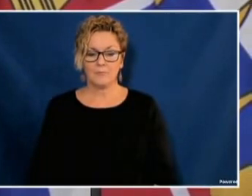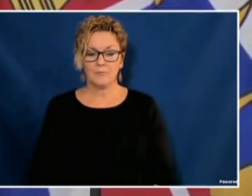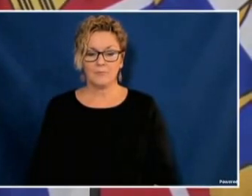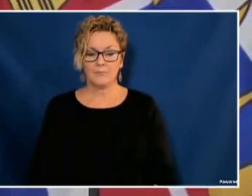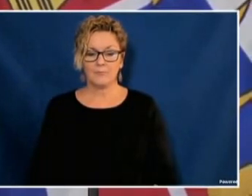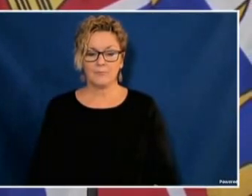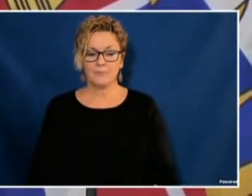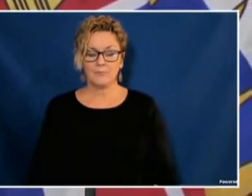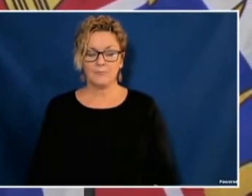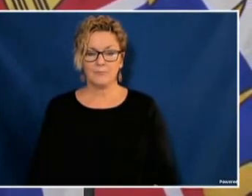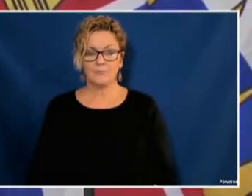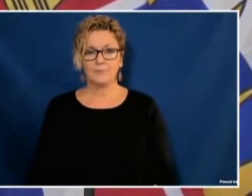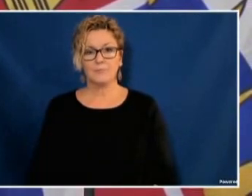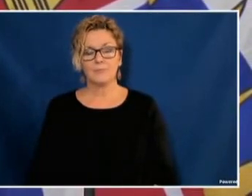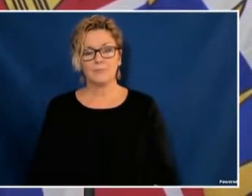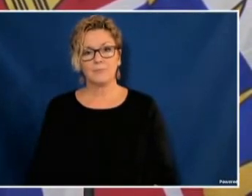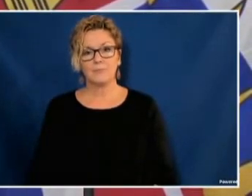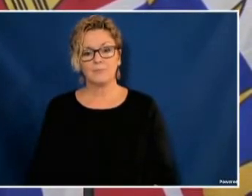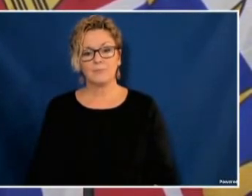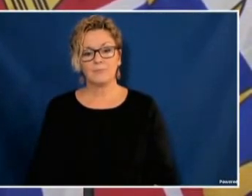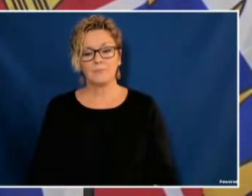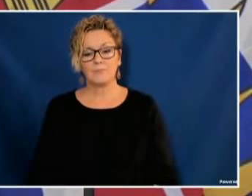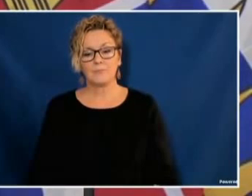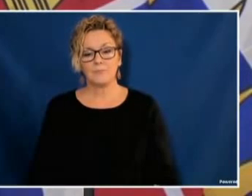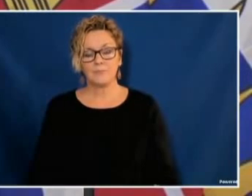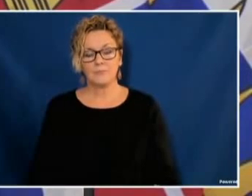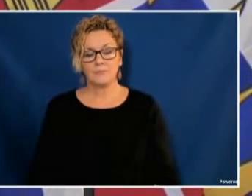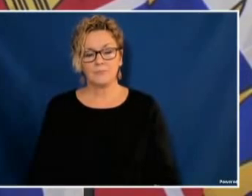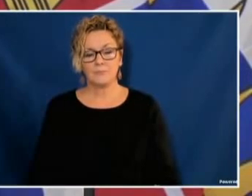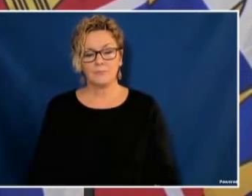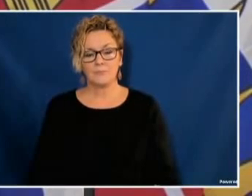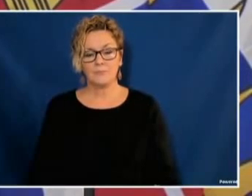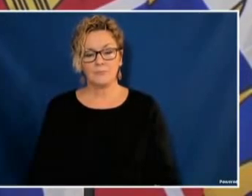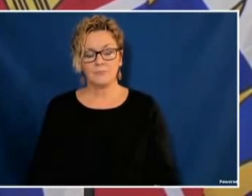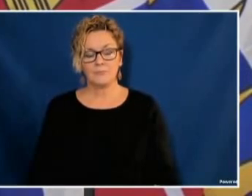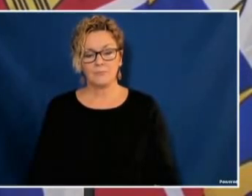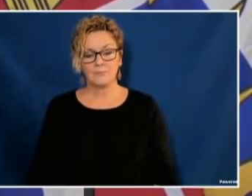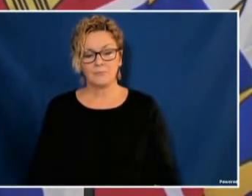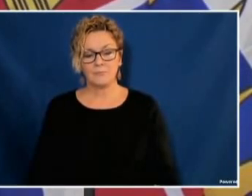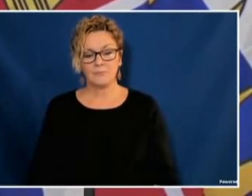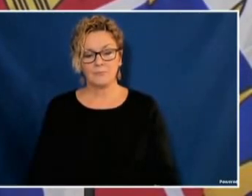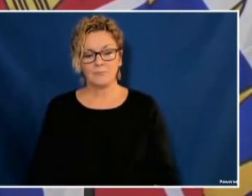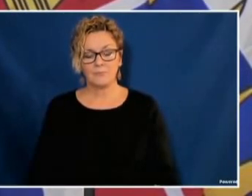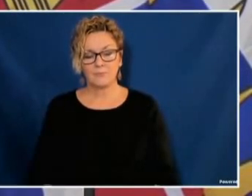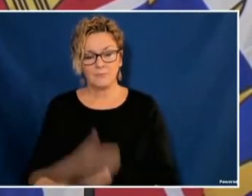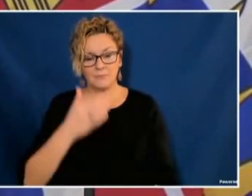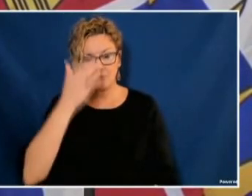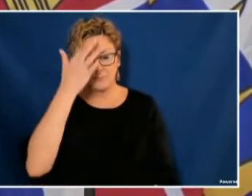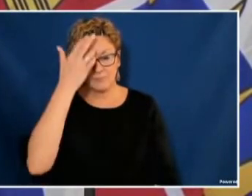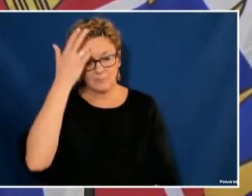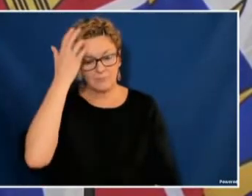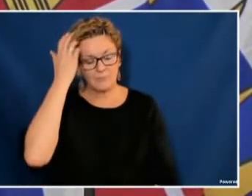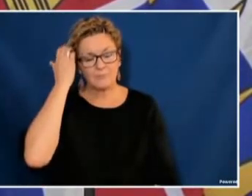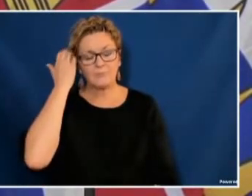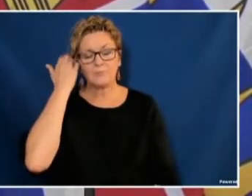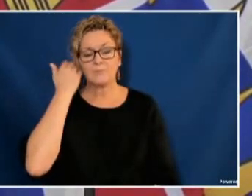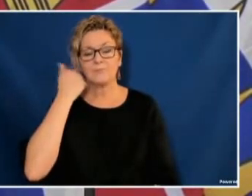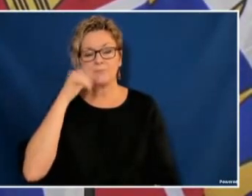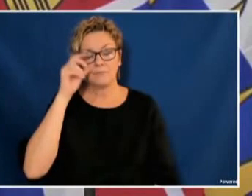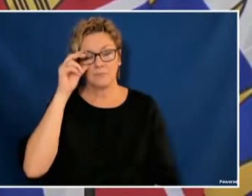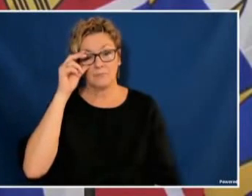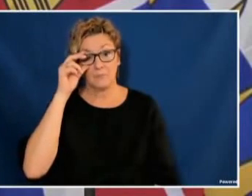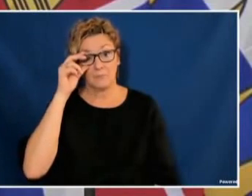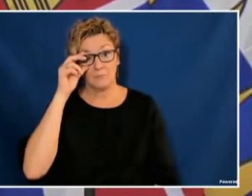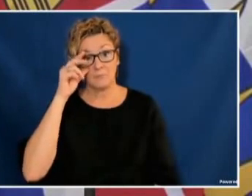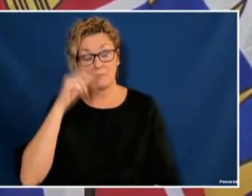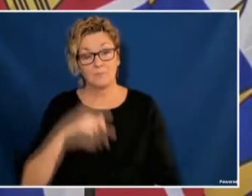that building and have been one of the few people who was there often by myself for the last few months. So yes,